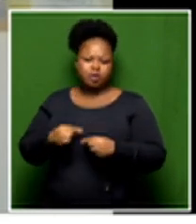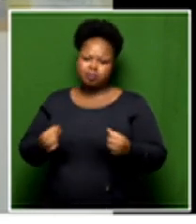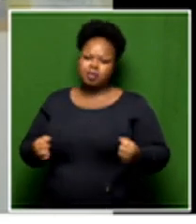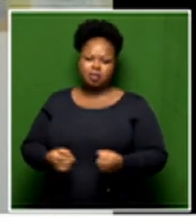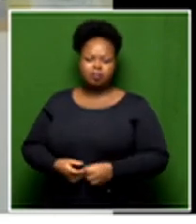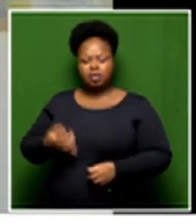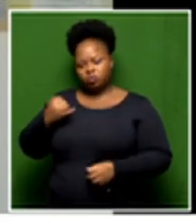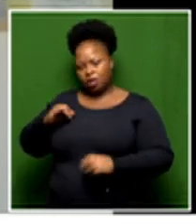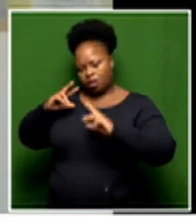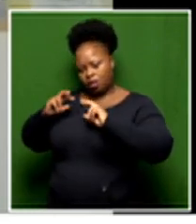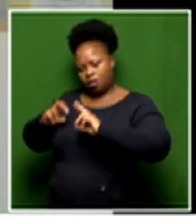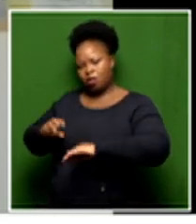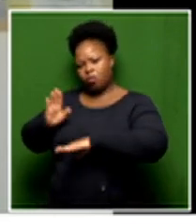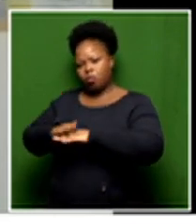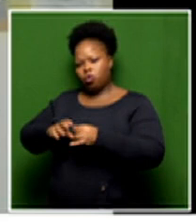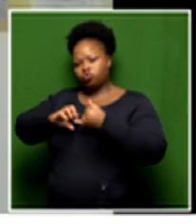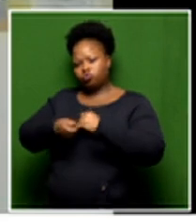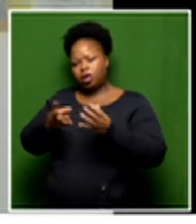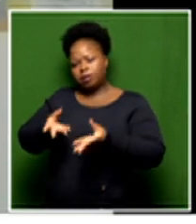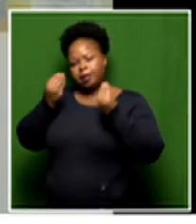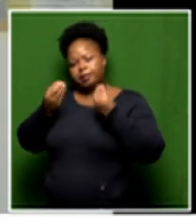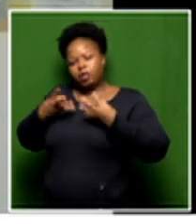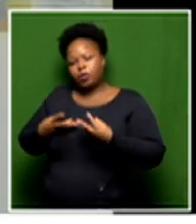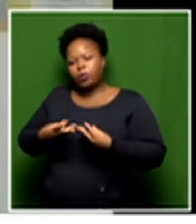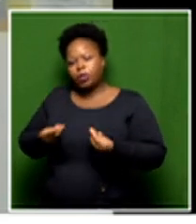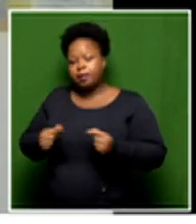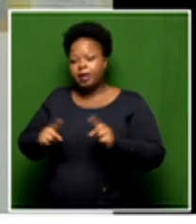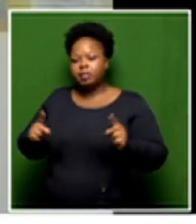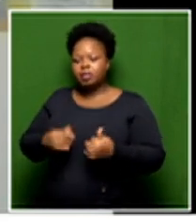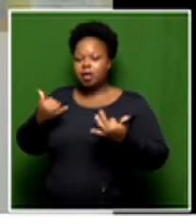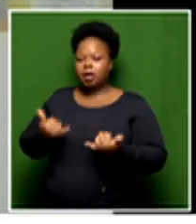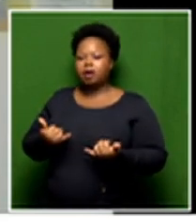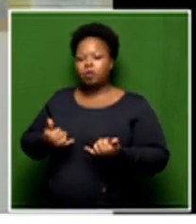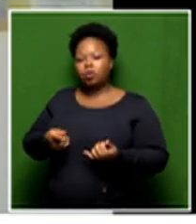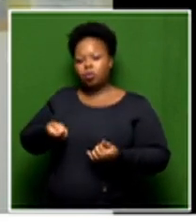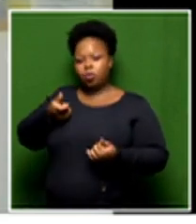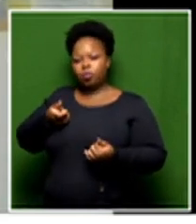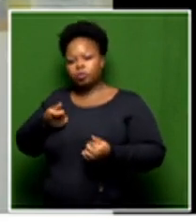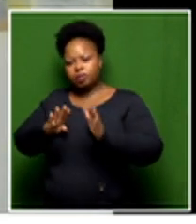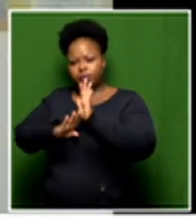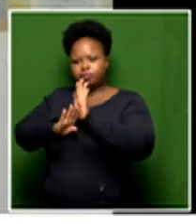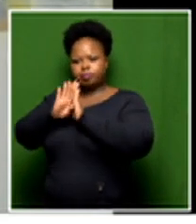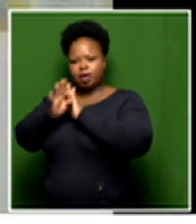still continuing to find this cure, but the closest that we've come is to make sure that